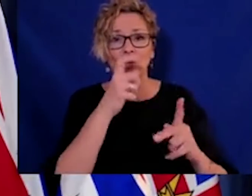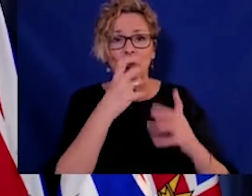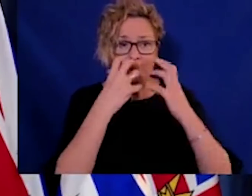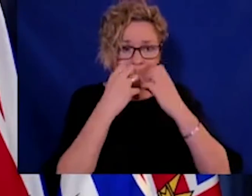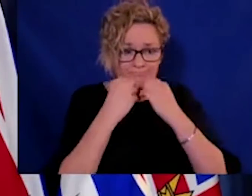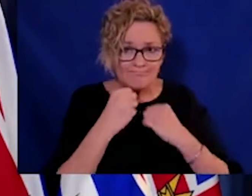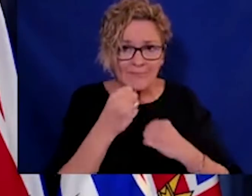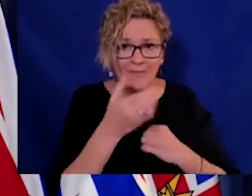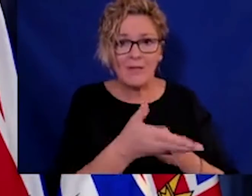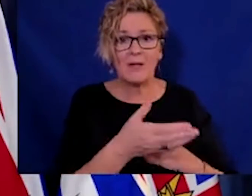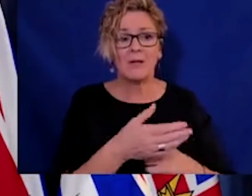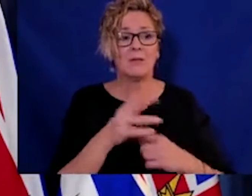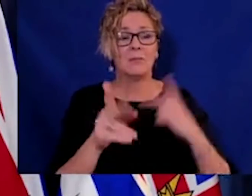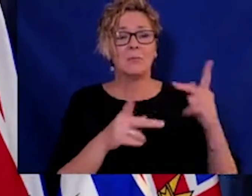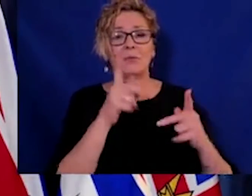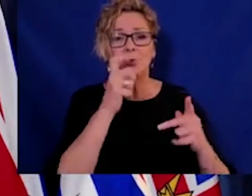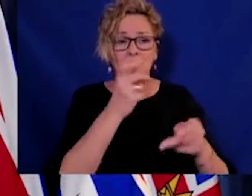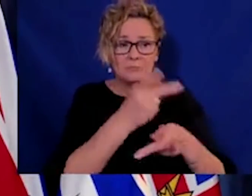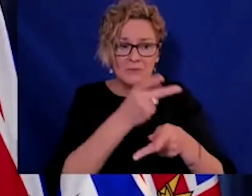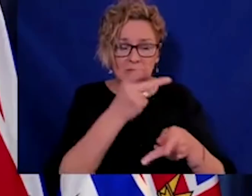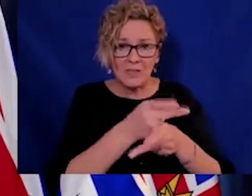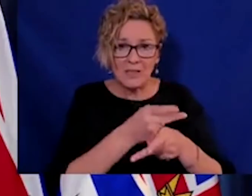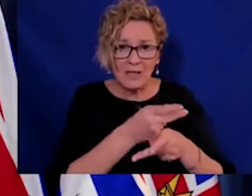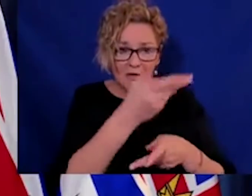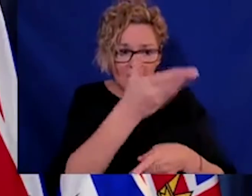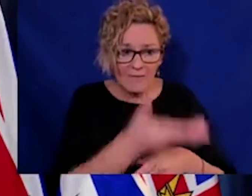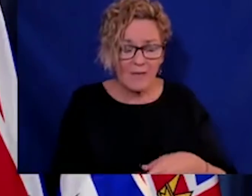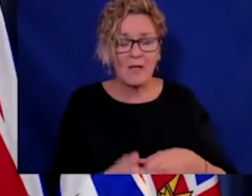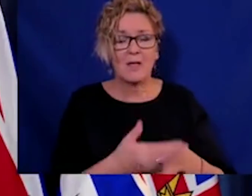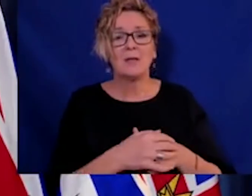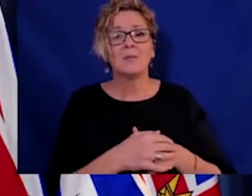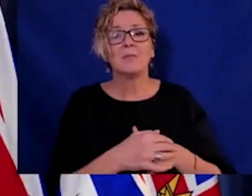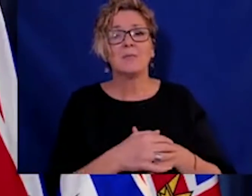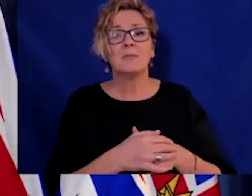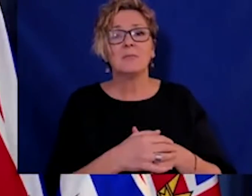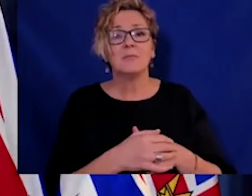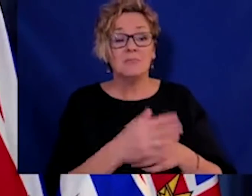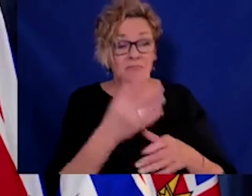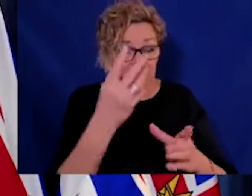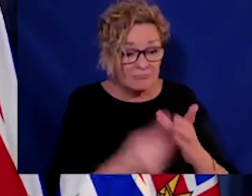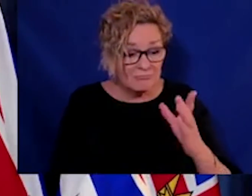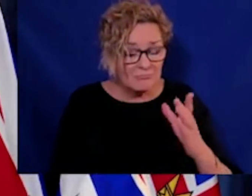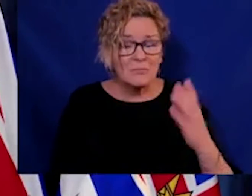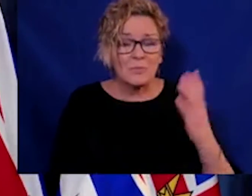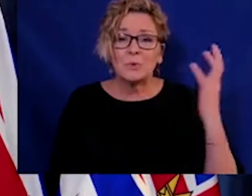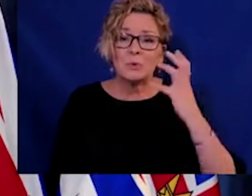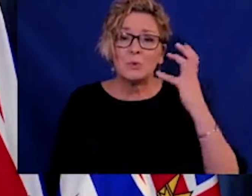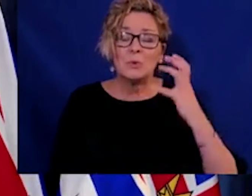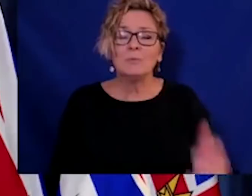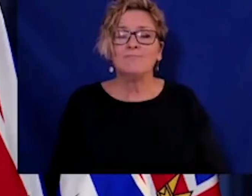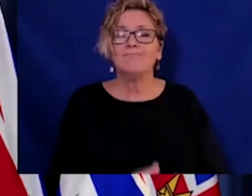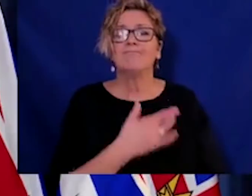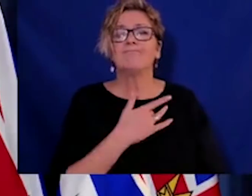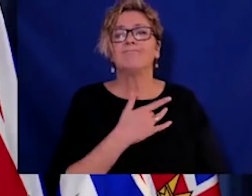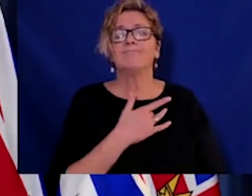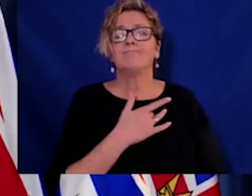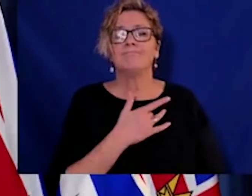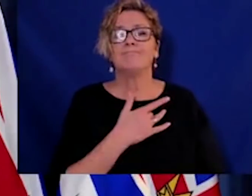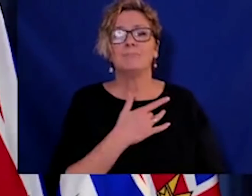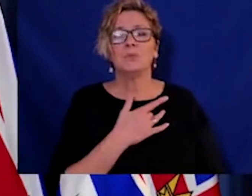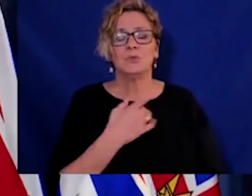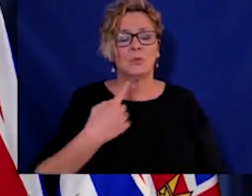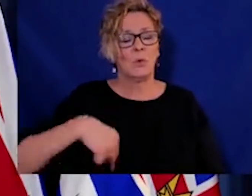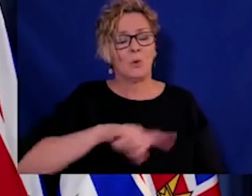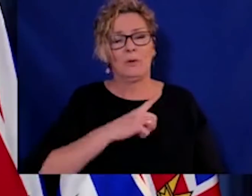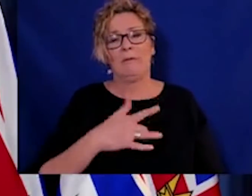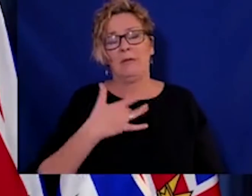and its impact, especially on the most vulnerable people in our society. And so our hearts really go out to the families, to the friends, to the caregivers